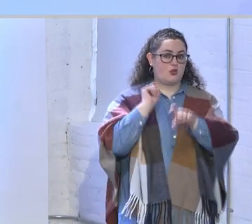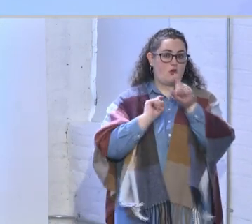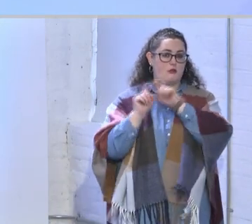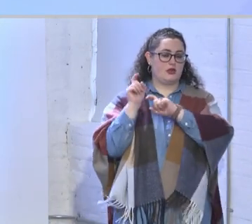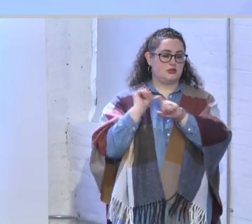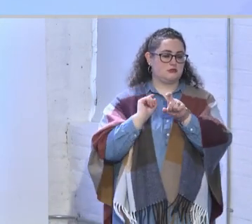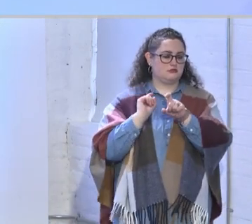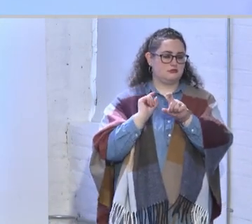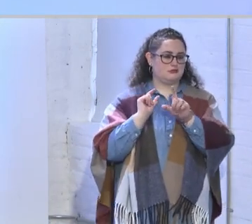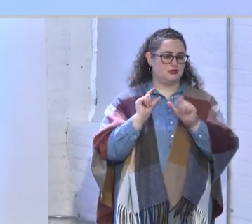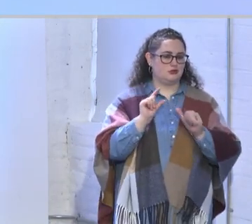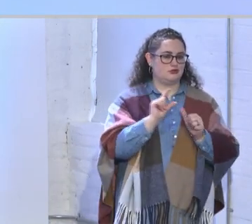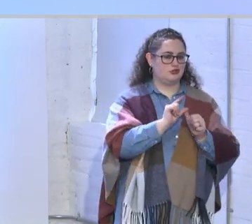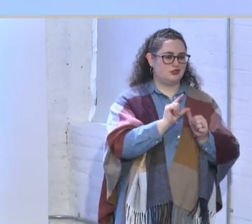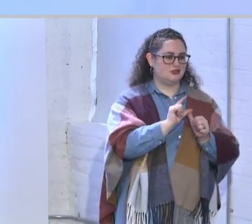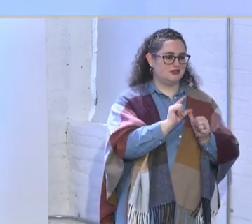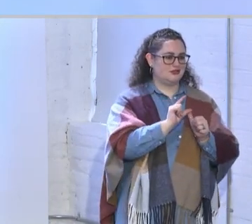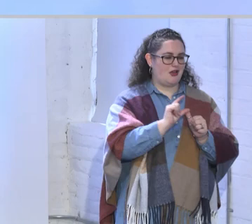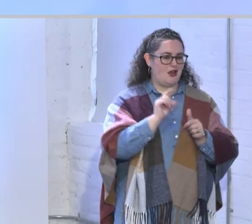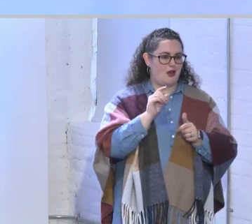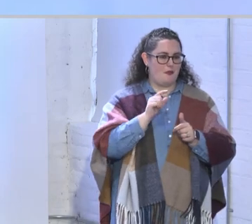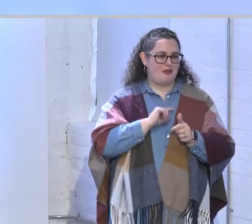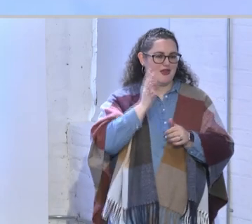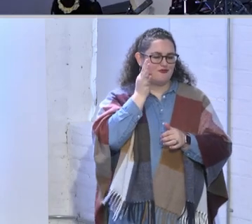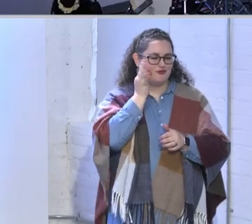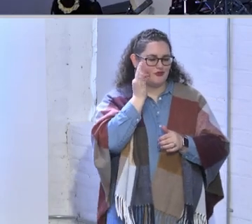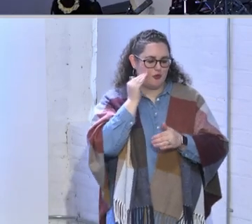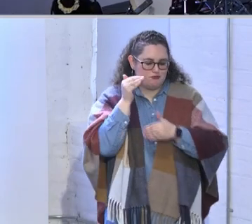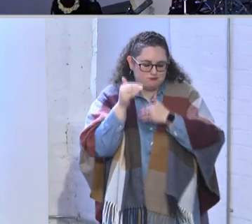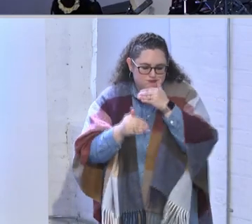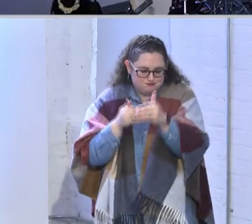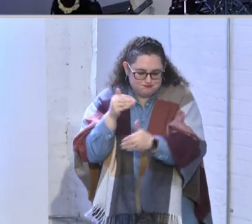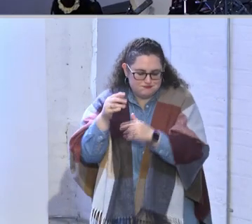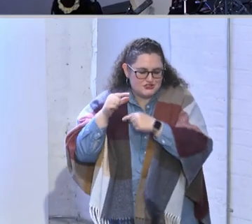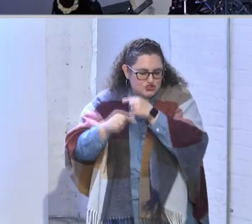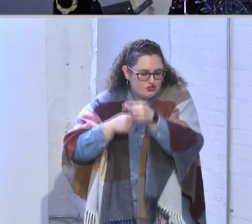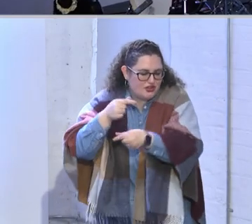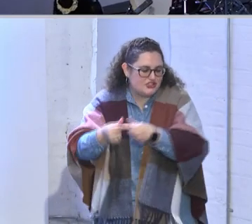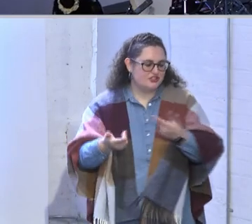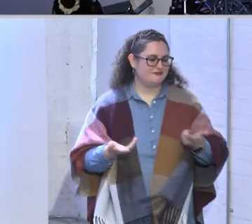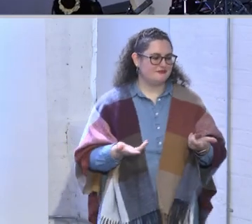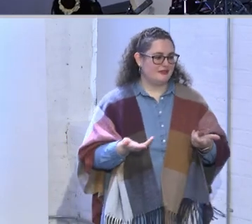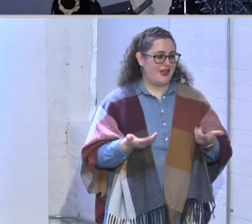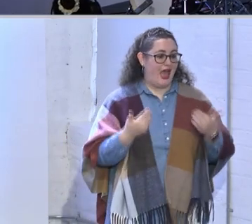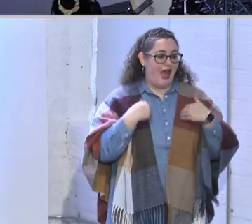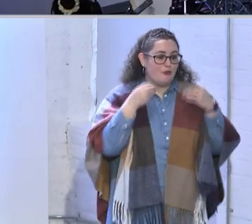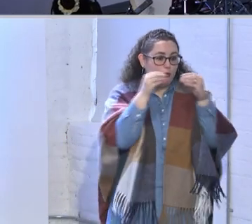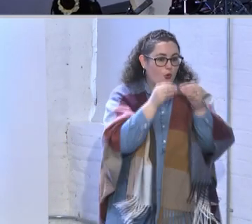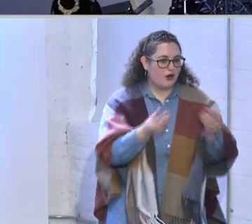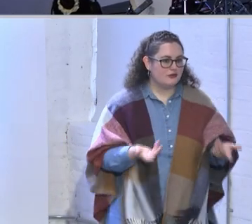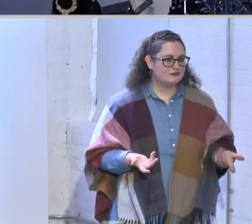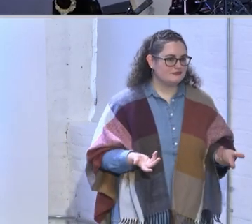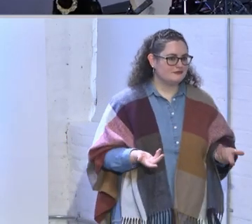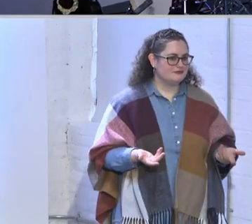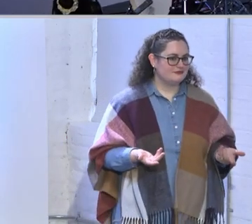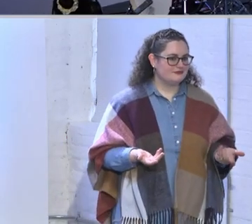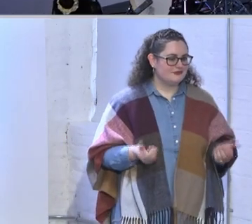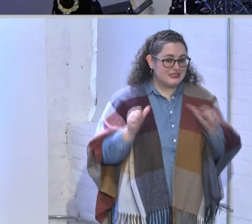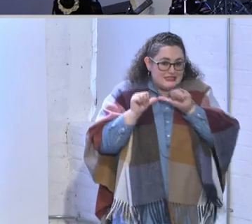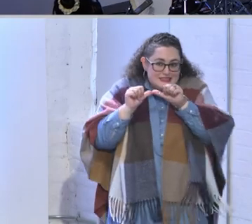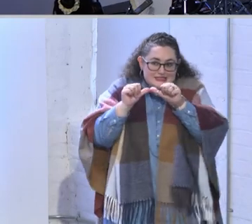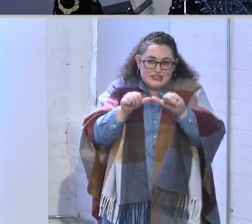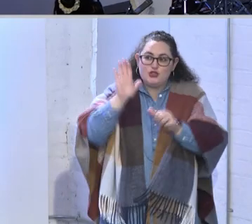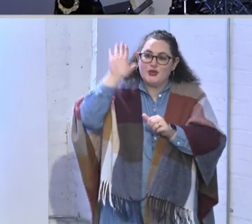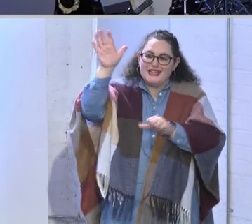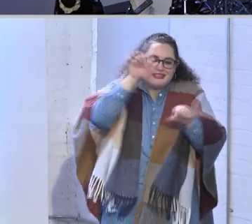beginning of creation when God said, be fruitful and multiply, and say, we trust him with that. He knows exactly what to do. So as I talk